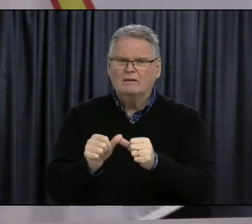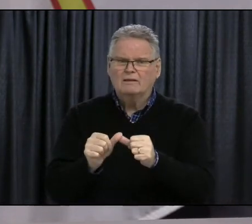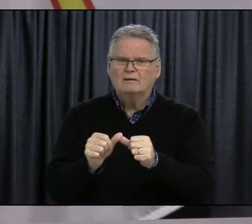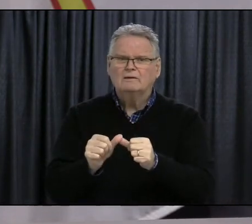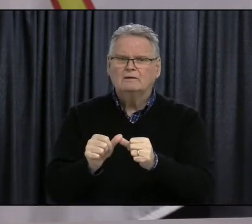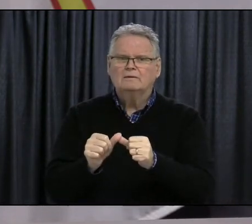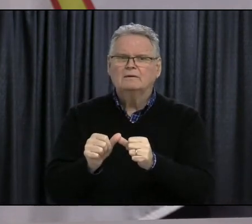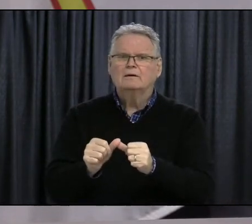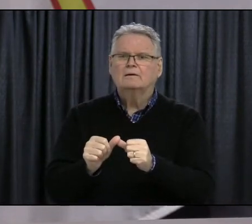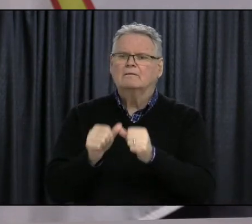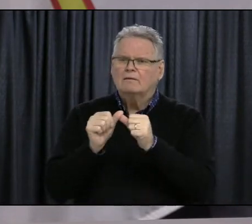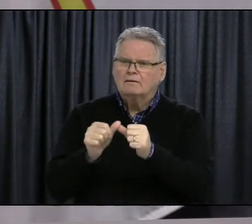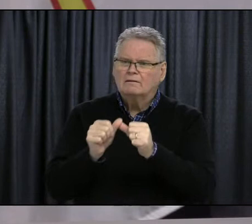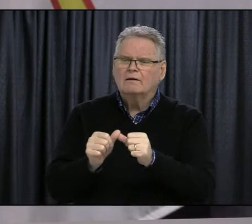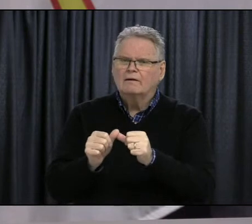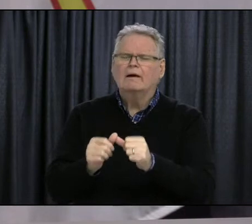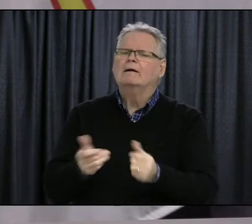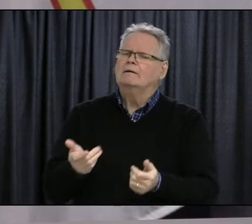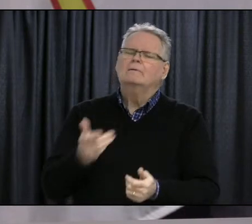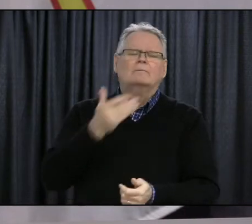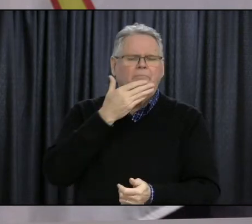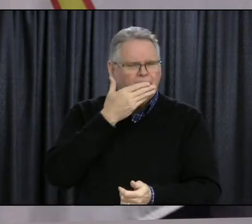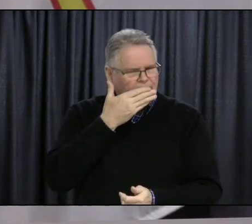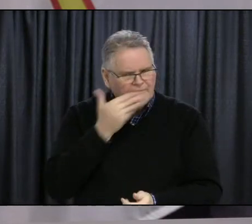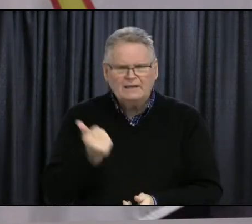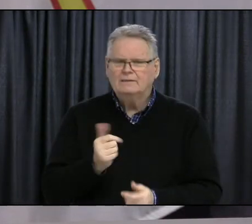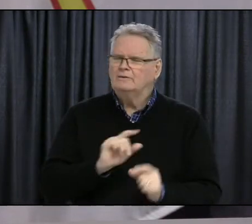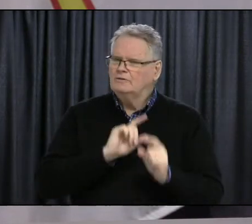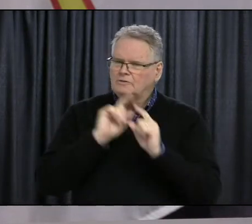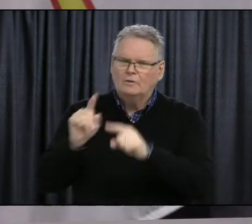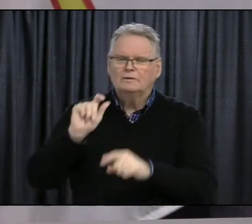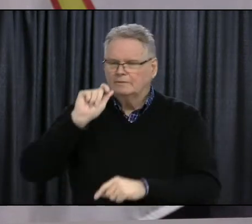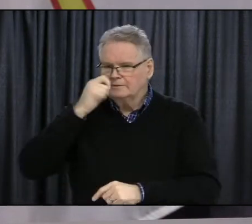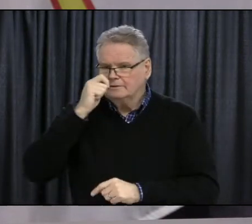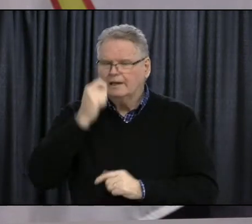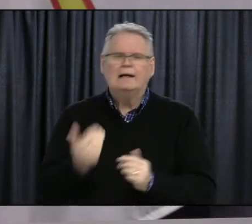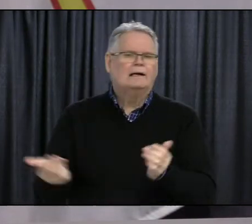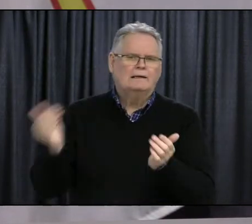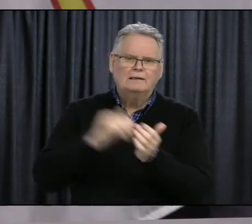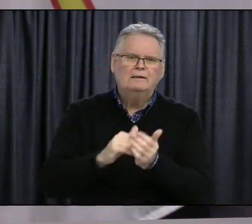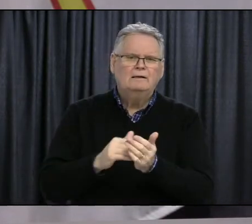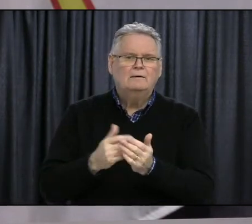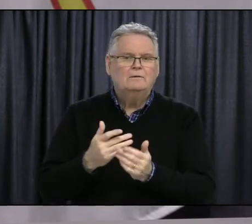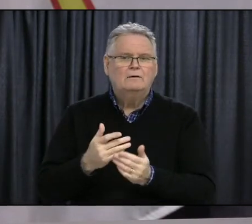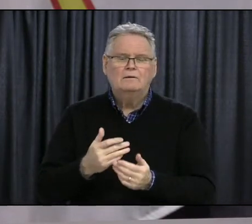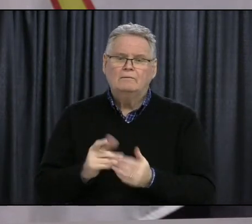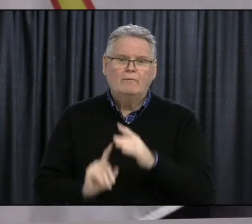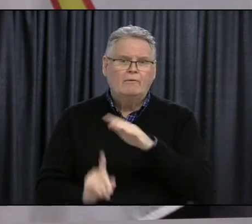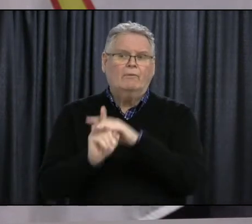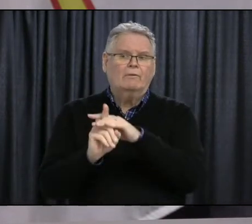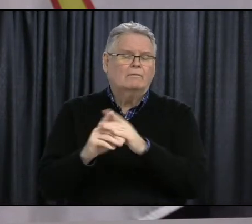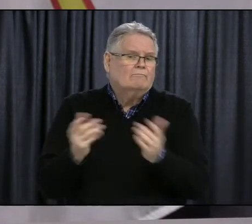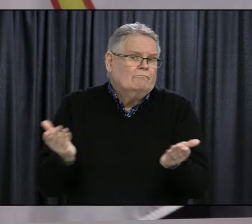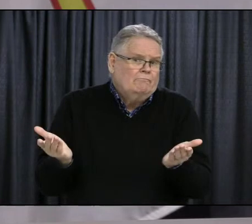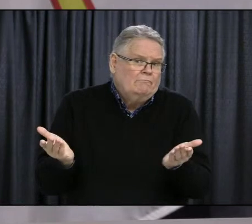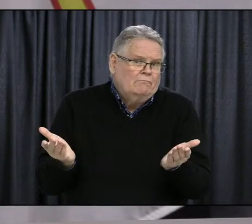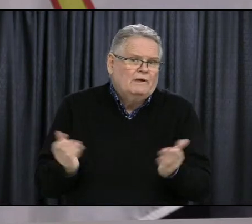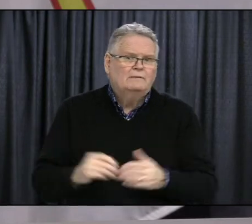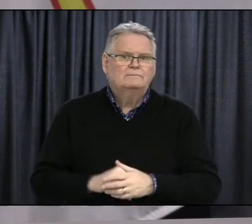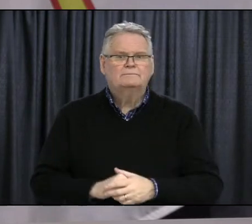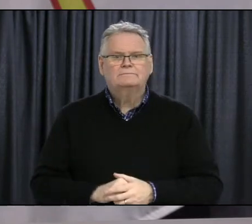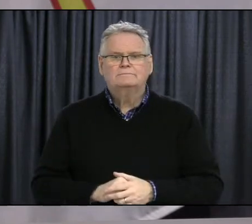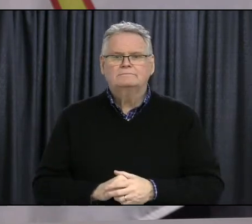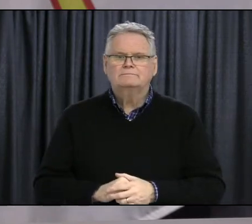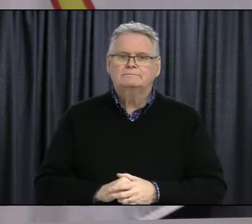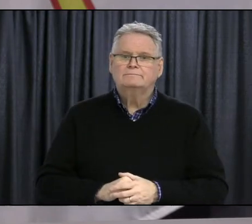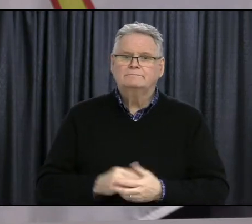been very fortunate, I will say that, but, COVID can raise its head anywhere, and so